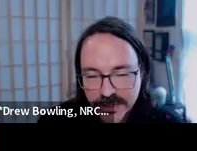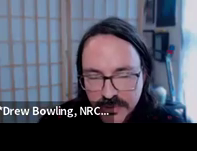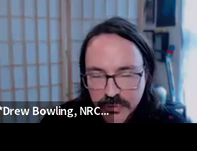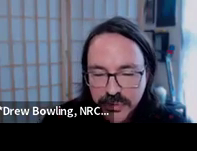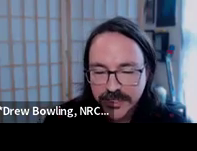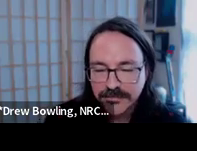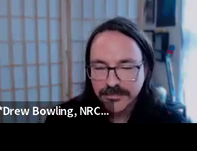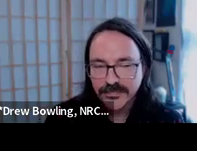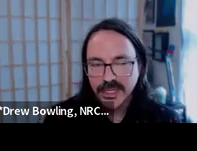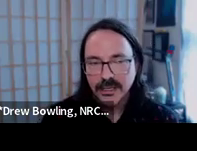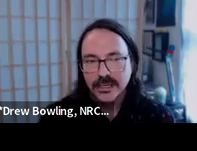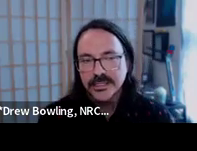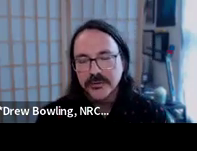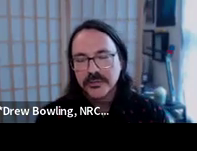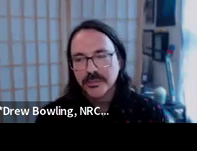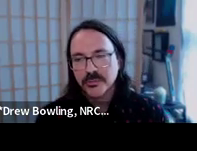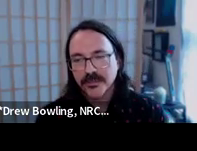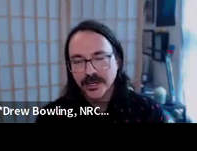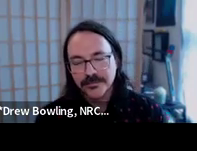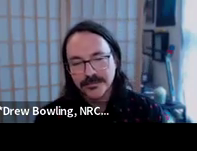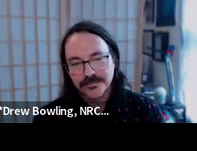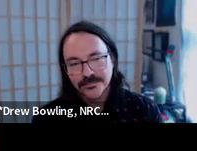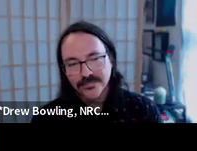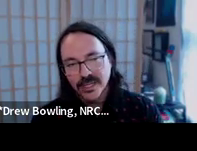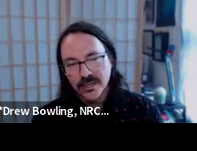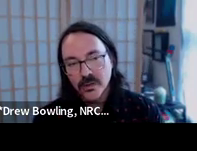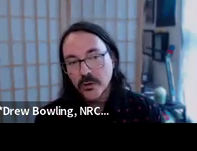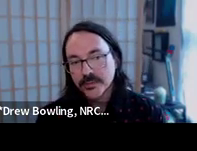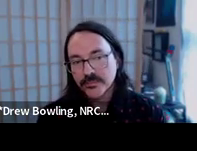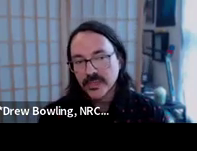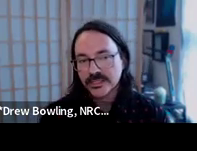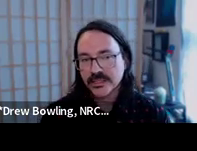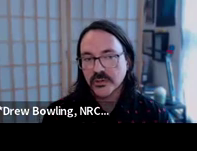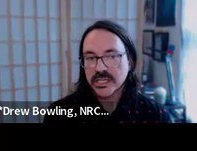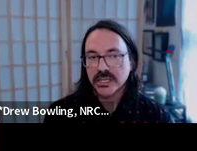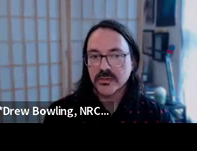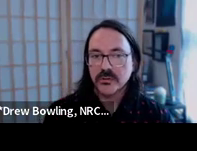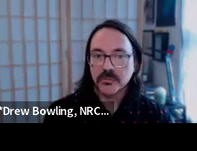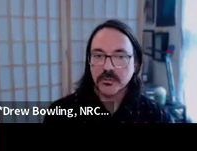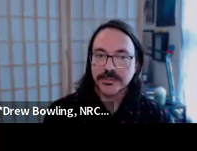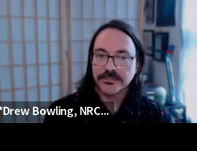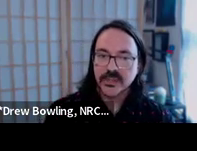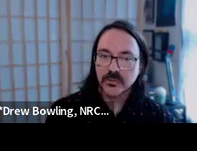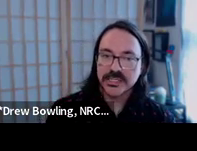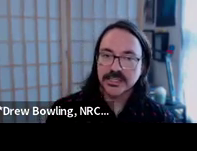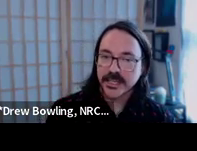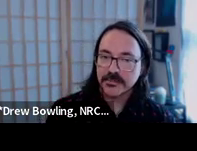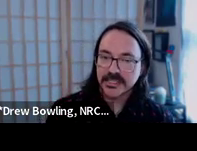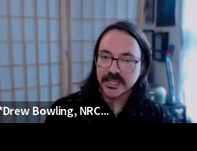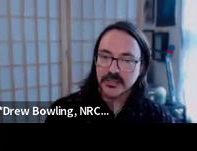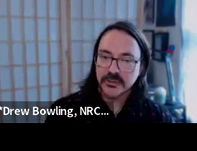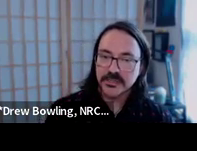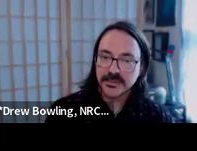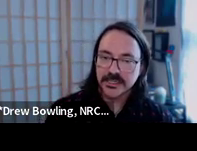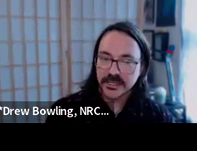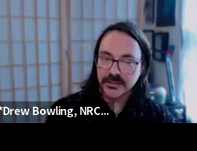Okay, this is Drew again. Scenario number 5. Norma is a 38-year-old woman who recently came